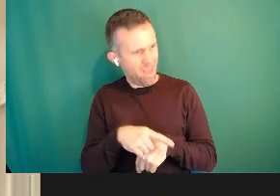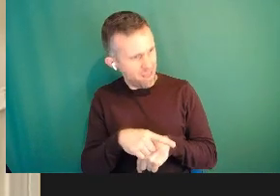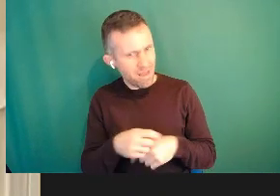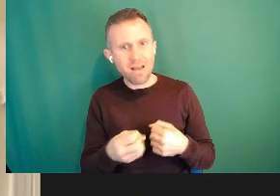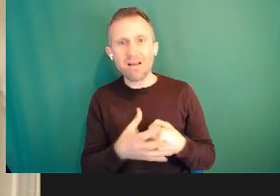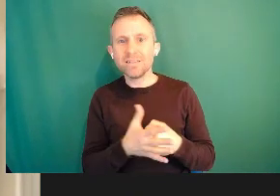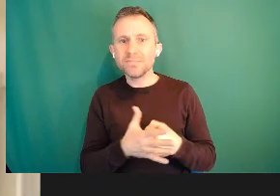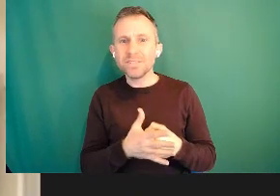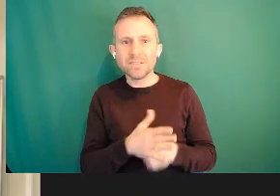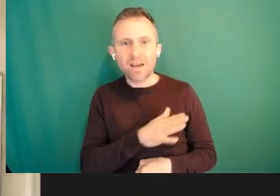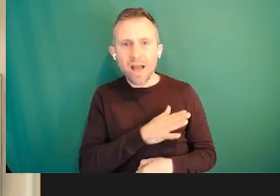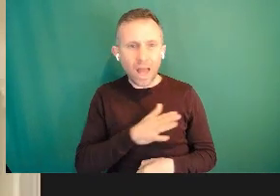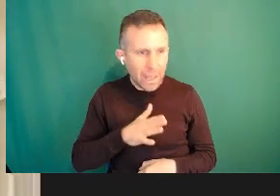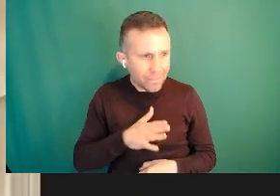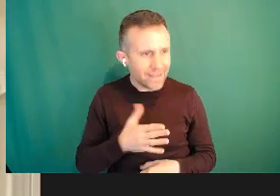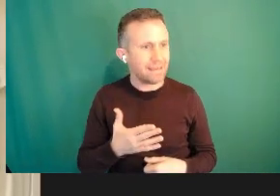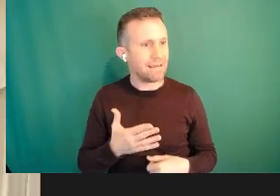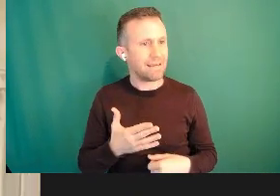upper class,